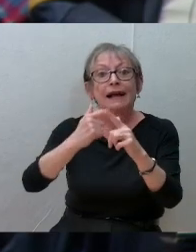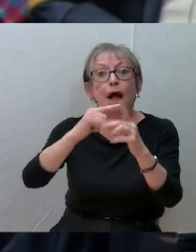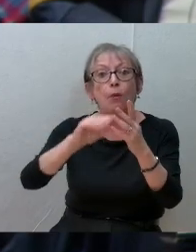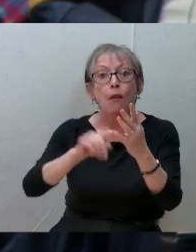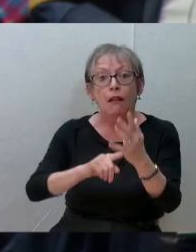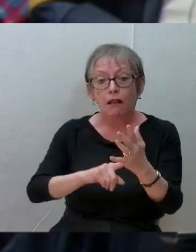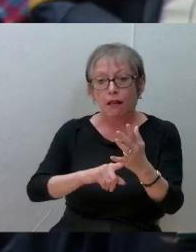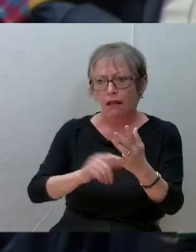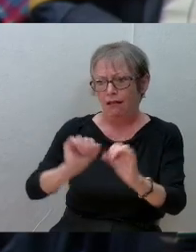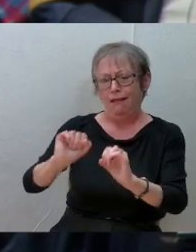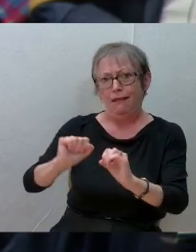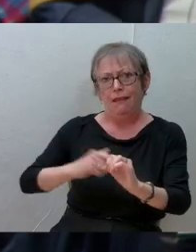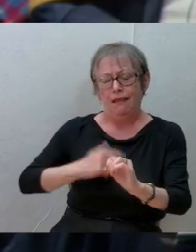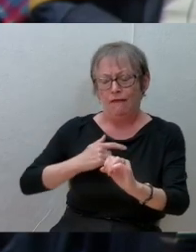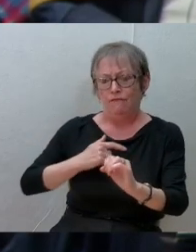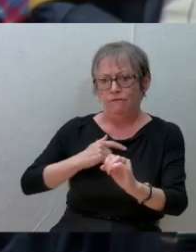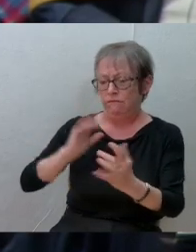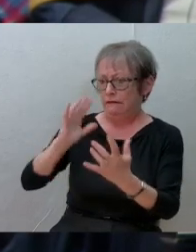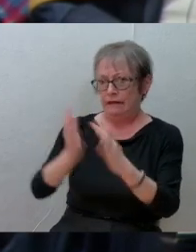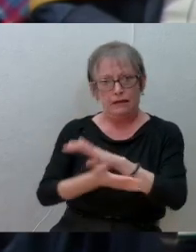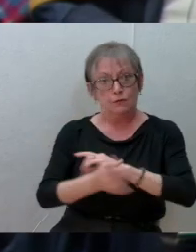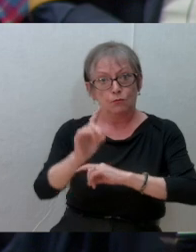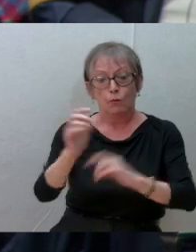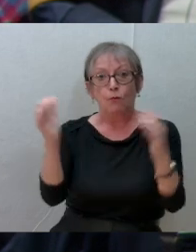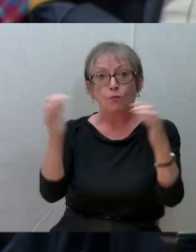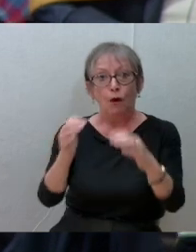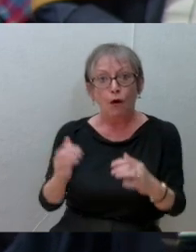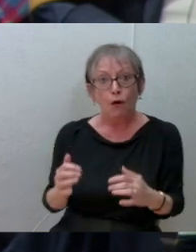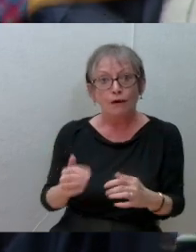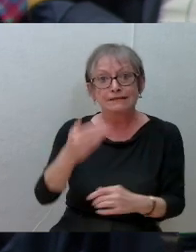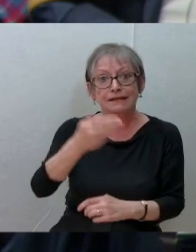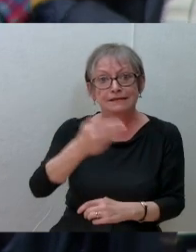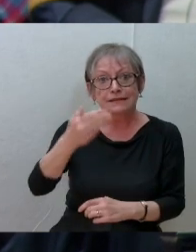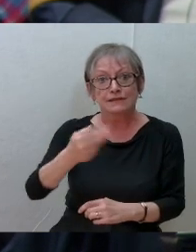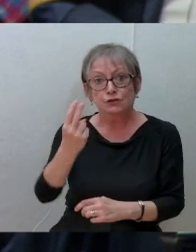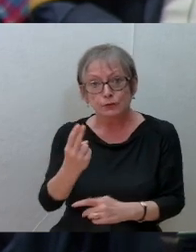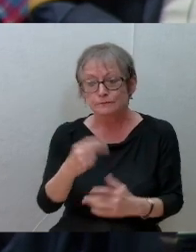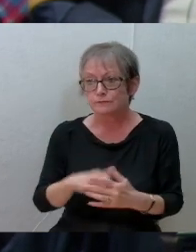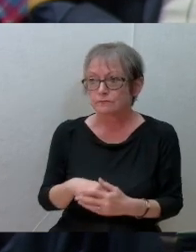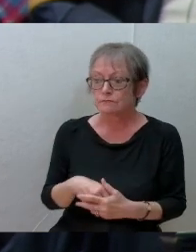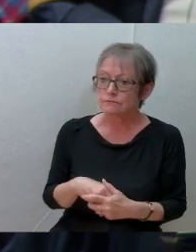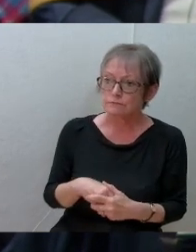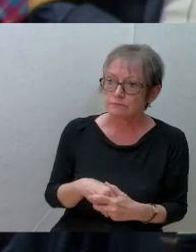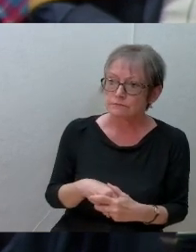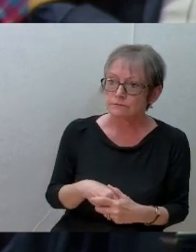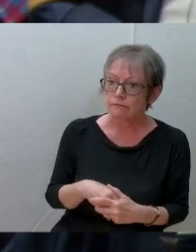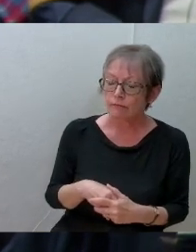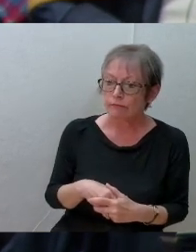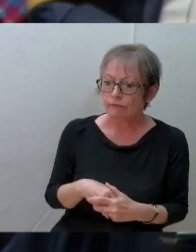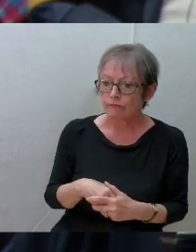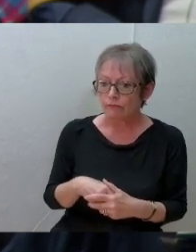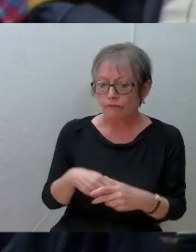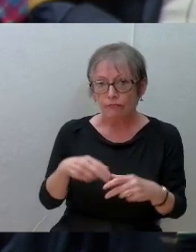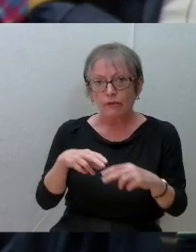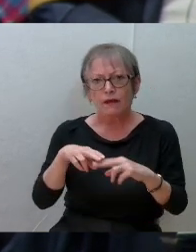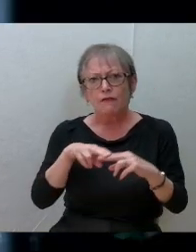life was thrown into chaos after the outbreak of war in 1992. His family lived